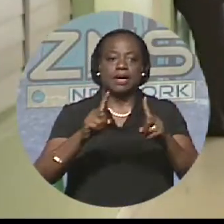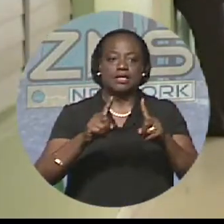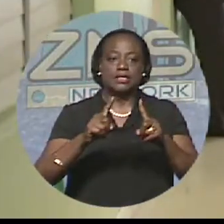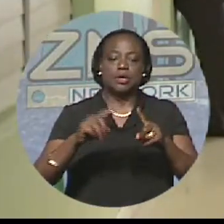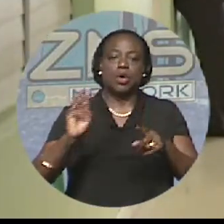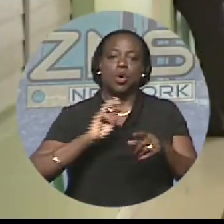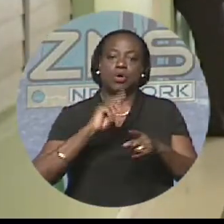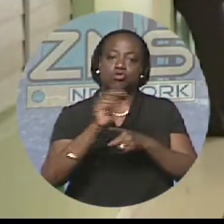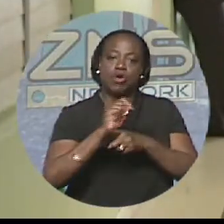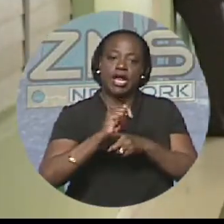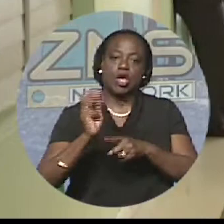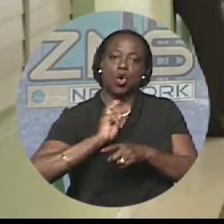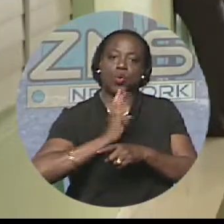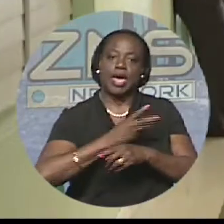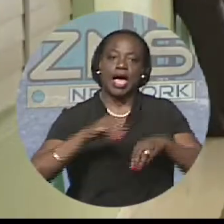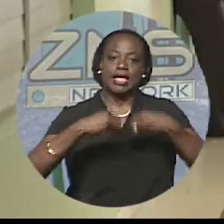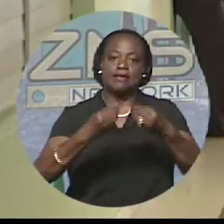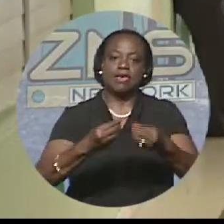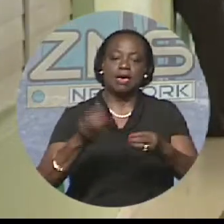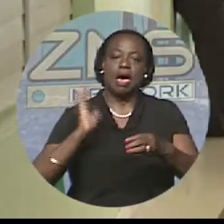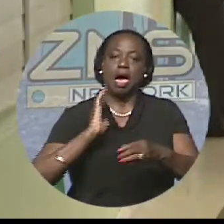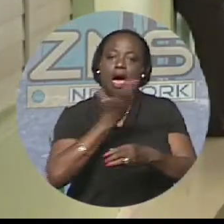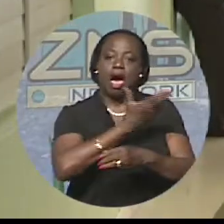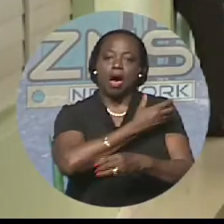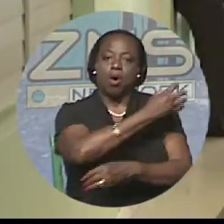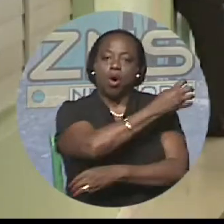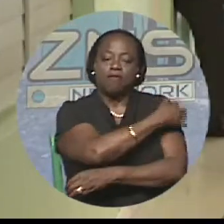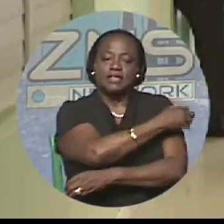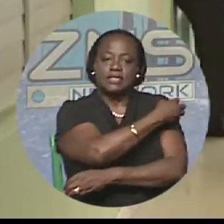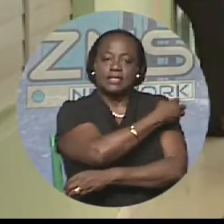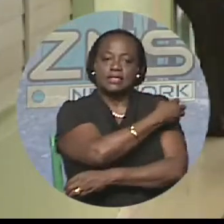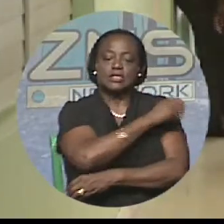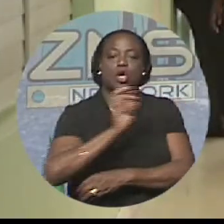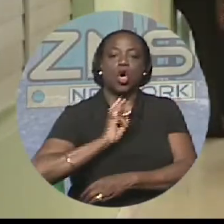our officers, we believe, you know,